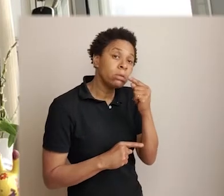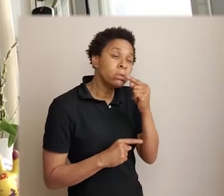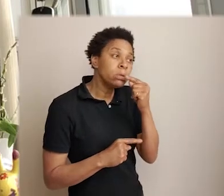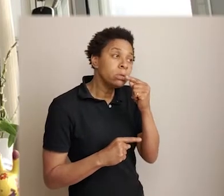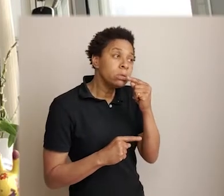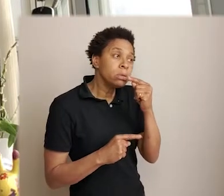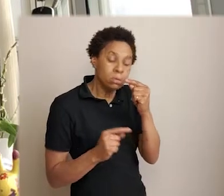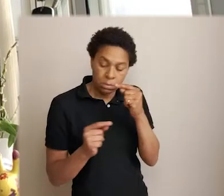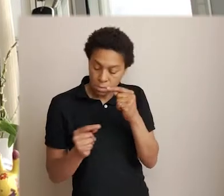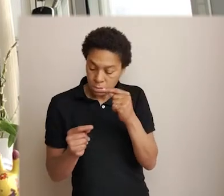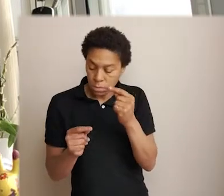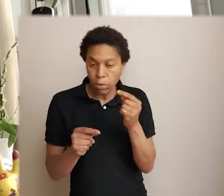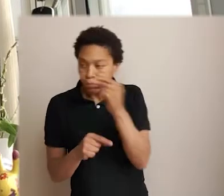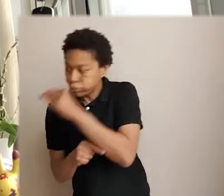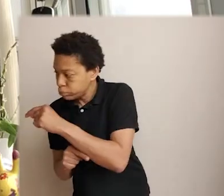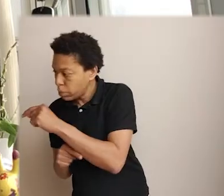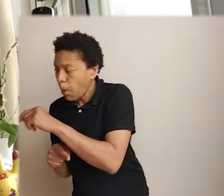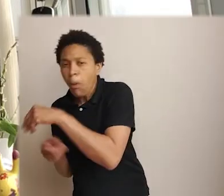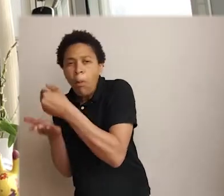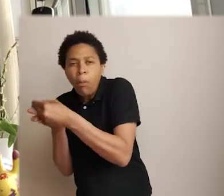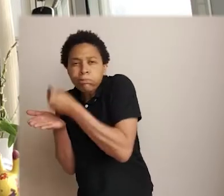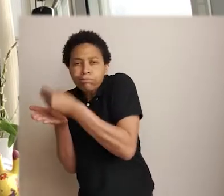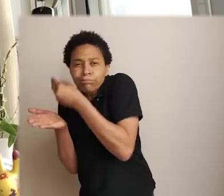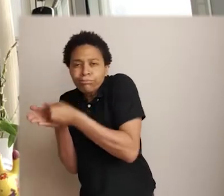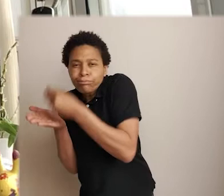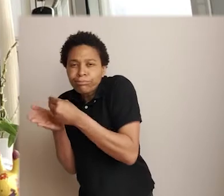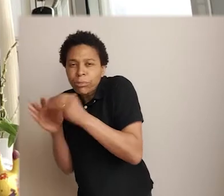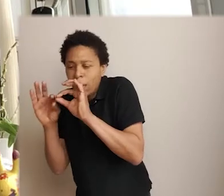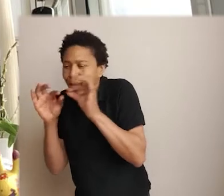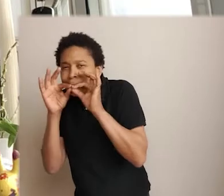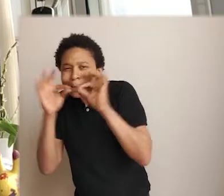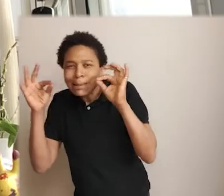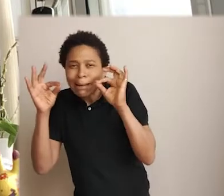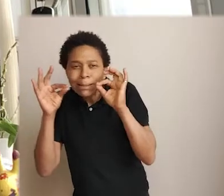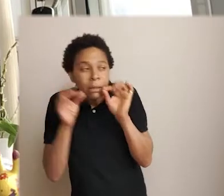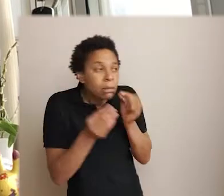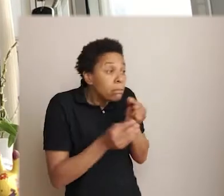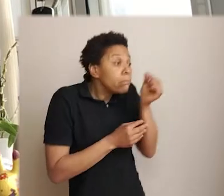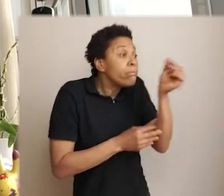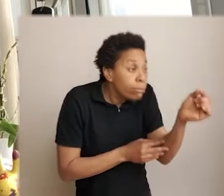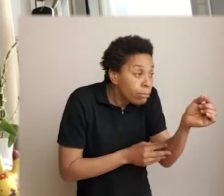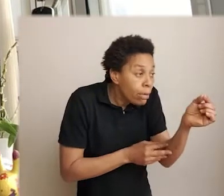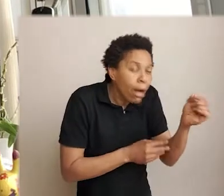the weaving. It's really lovely to watch them. It's like living in a nature reserve.